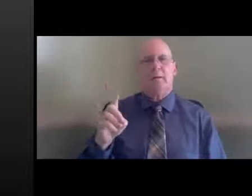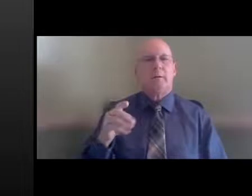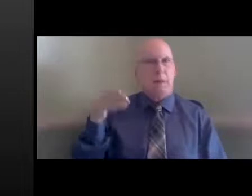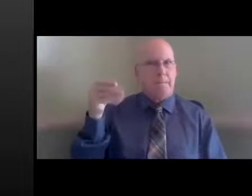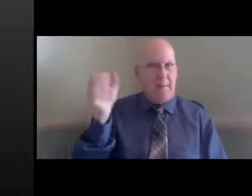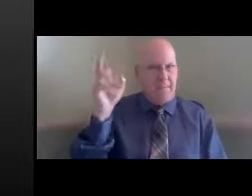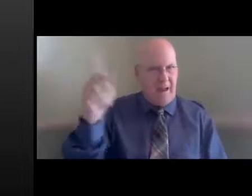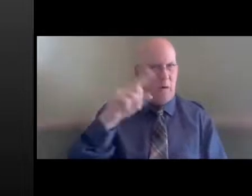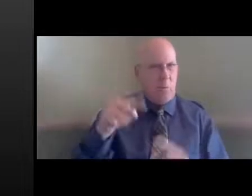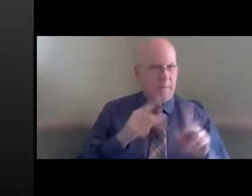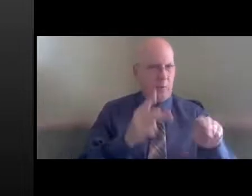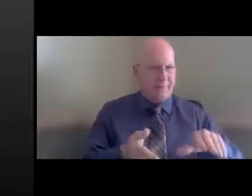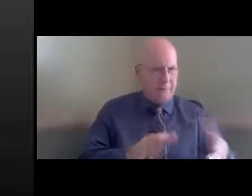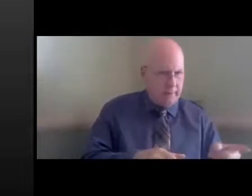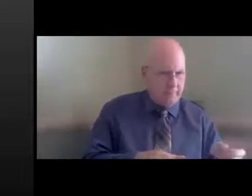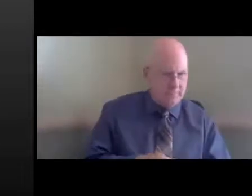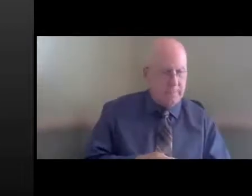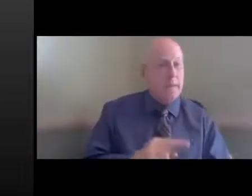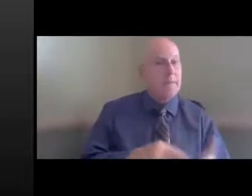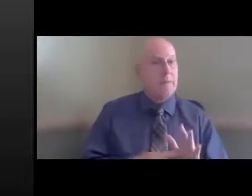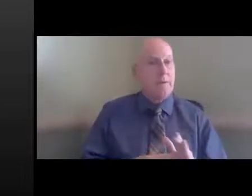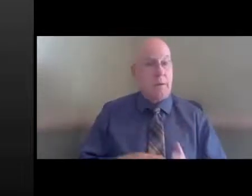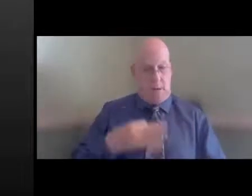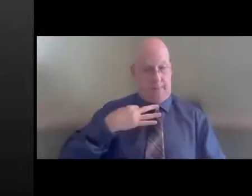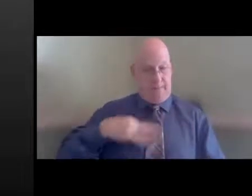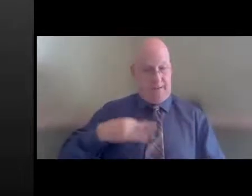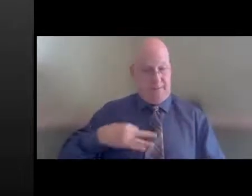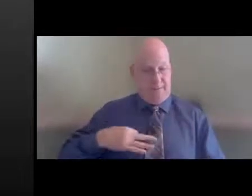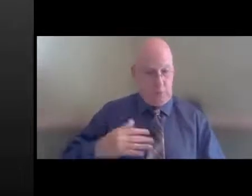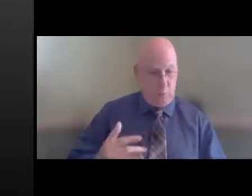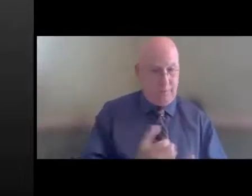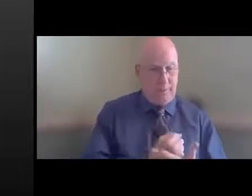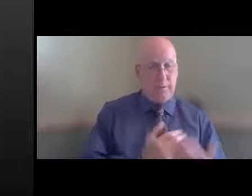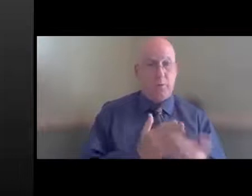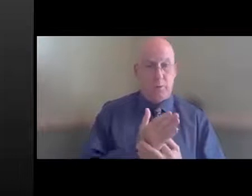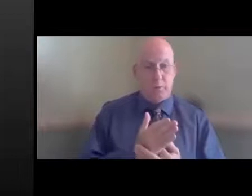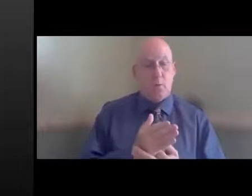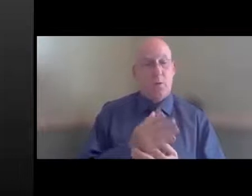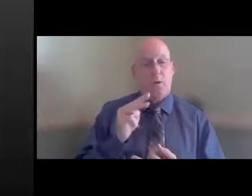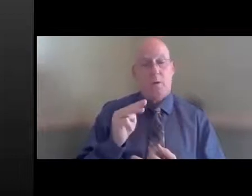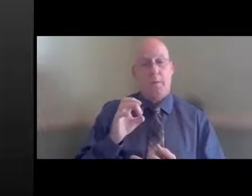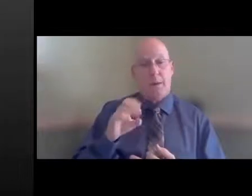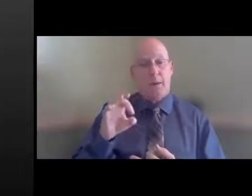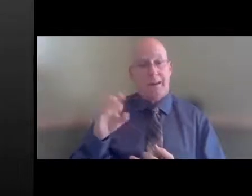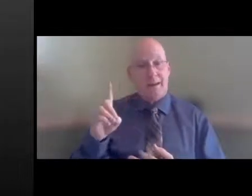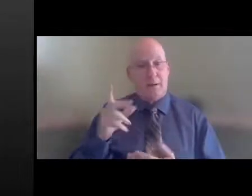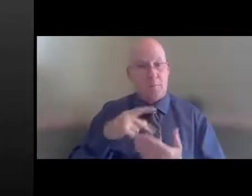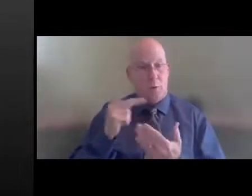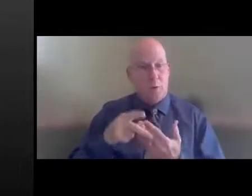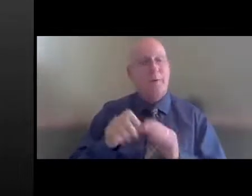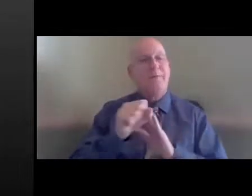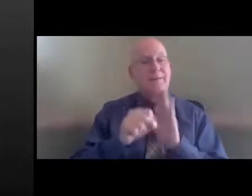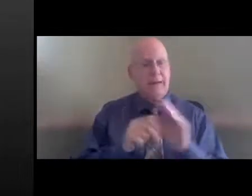that means is the benefits that the person received through the Medicaid program, the state is keeping